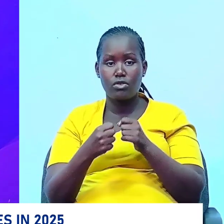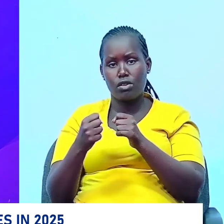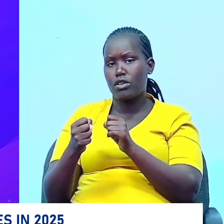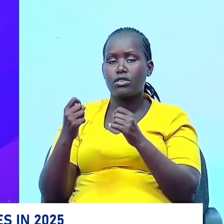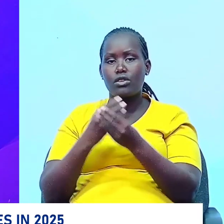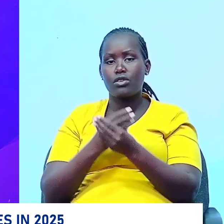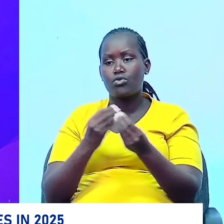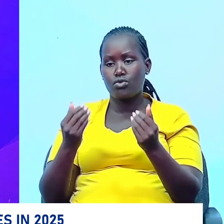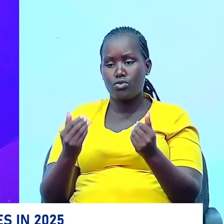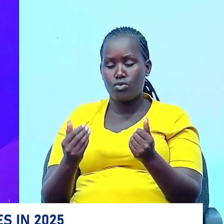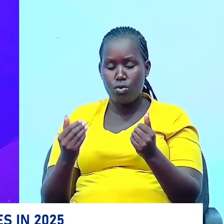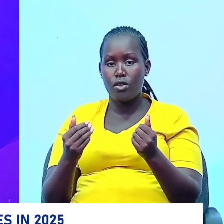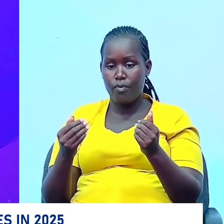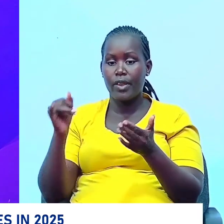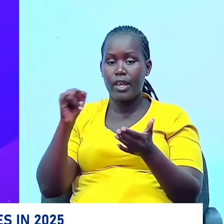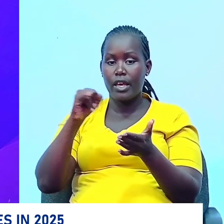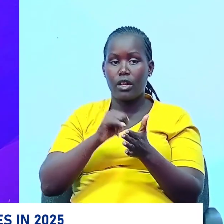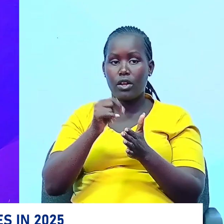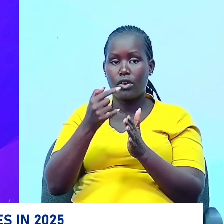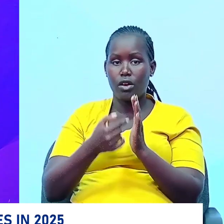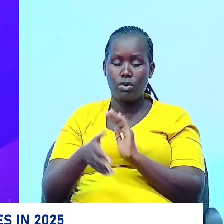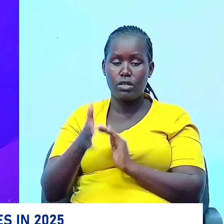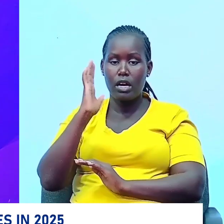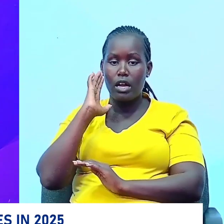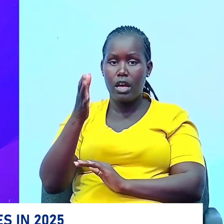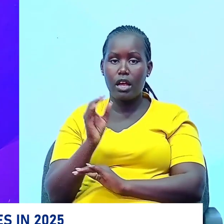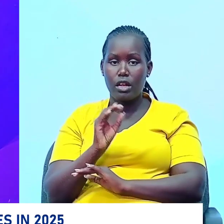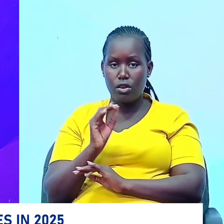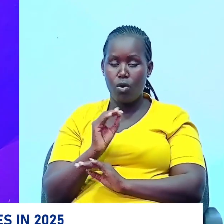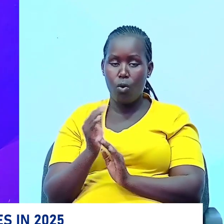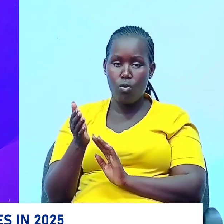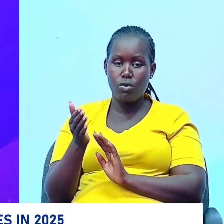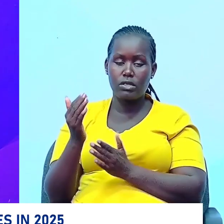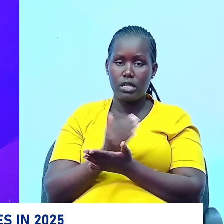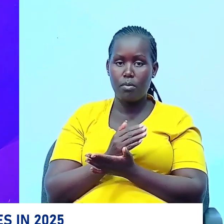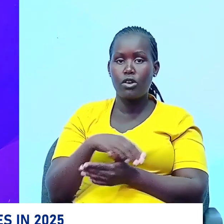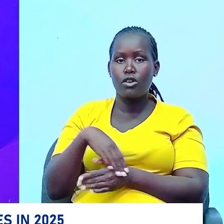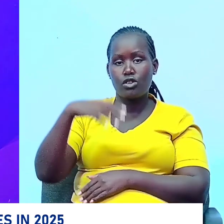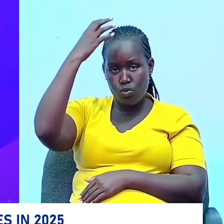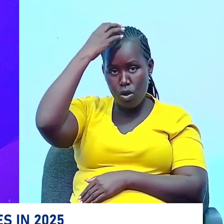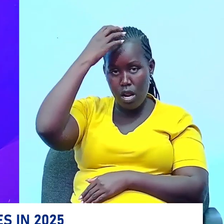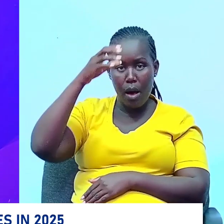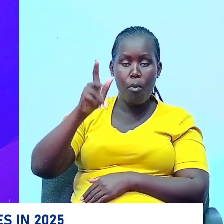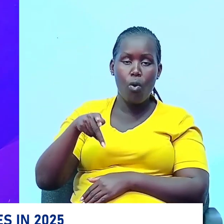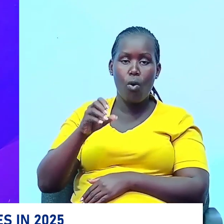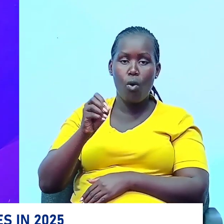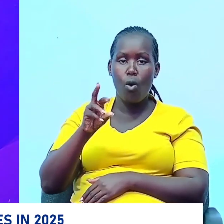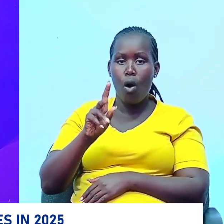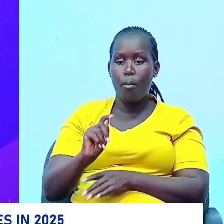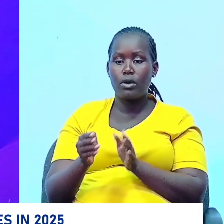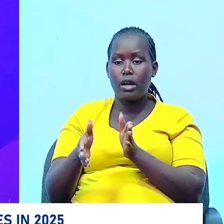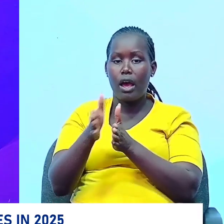the bottlenecks, including redirecting some vessels to Lamu Port and plans to